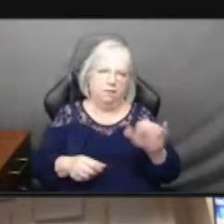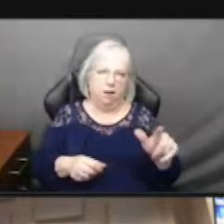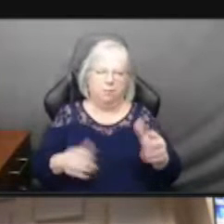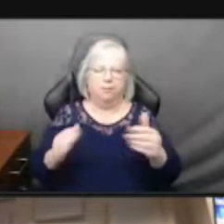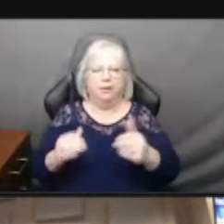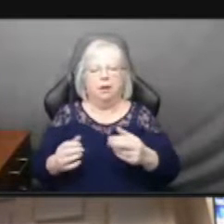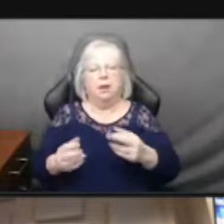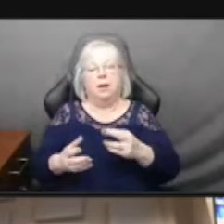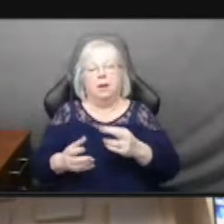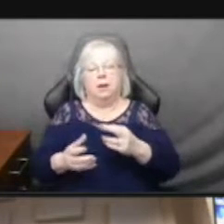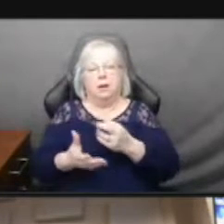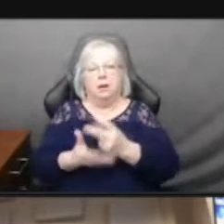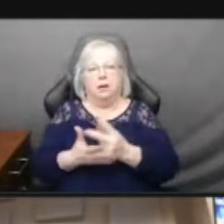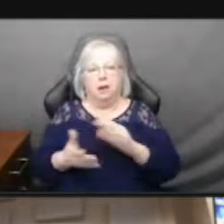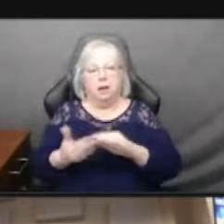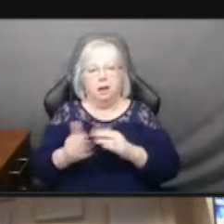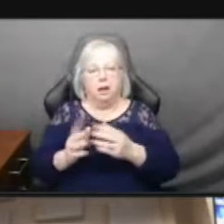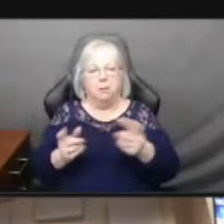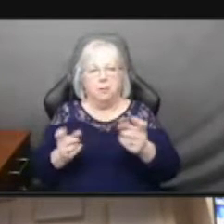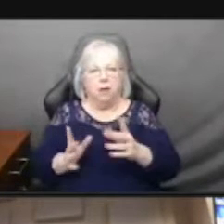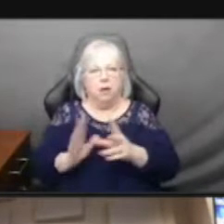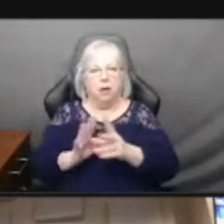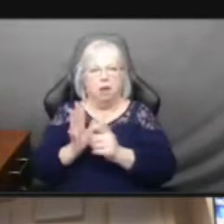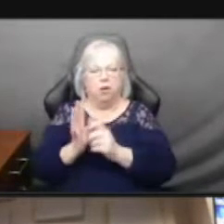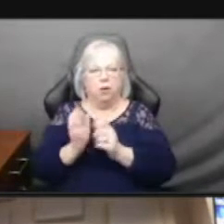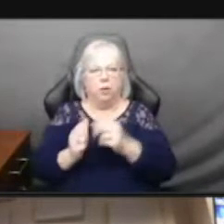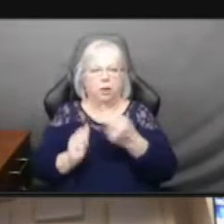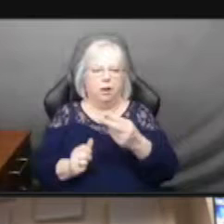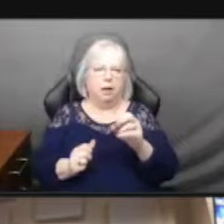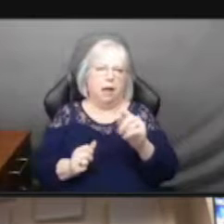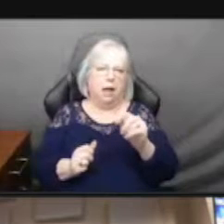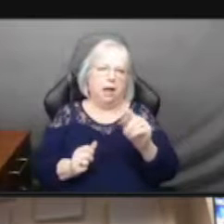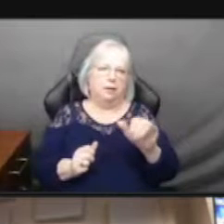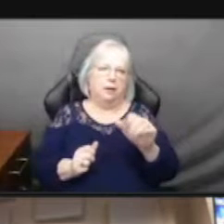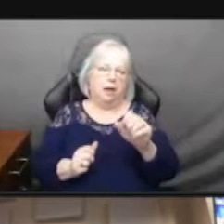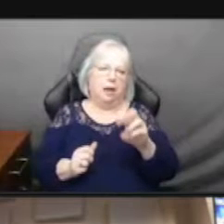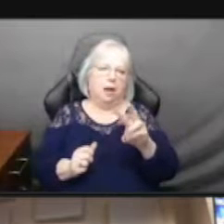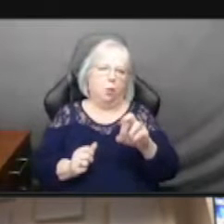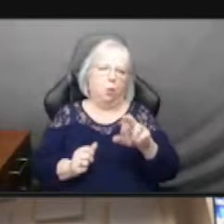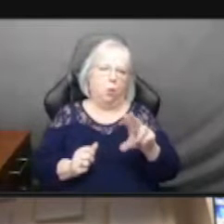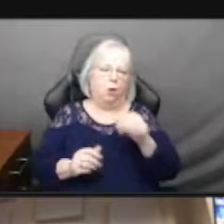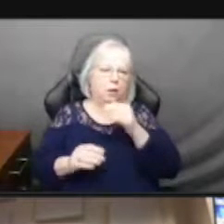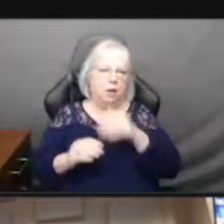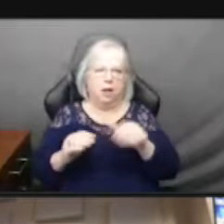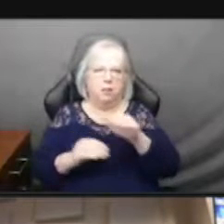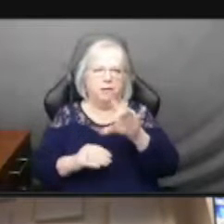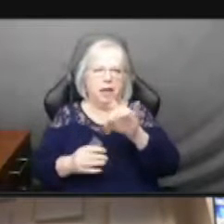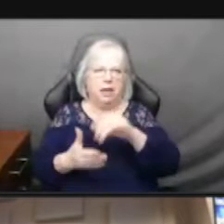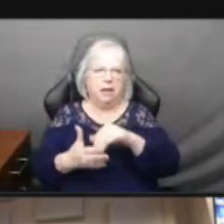resolution to authorize the city manager to enter into a contract with Hasty Awards in an amount not to exceed